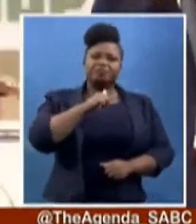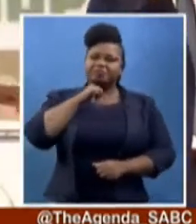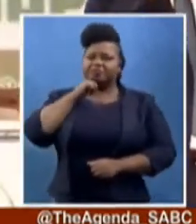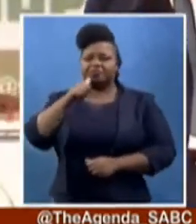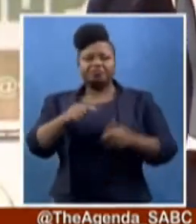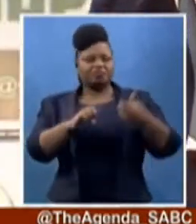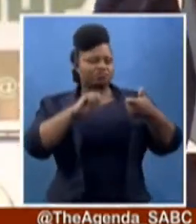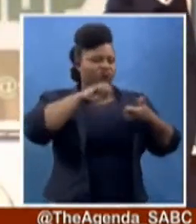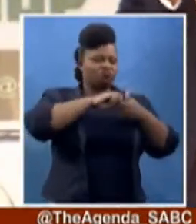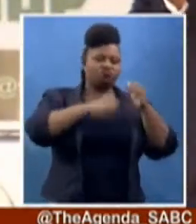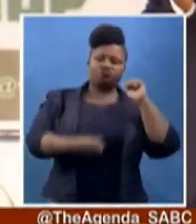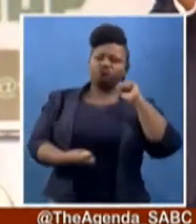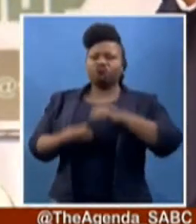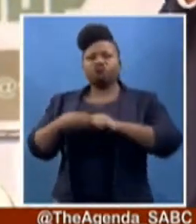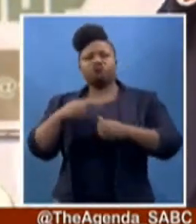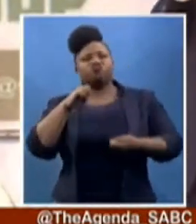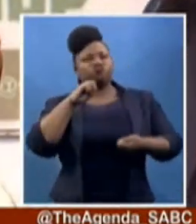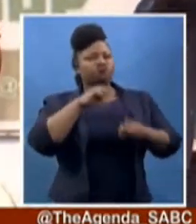hara,